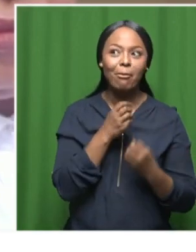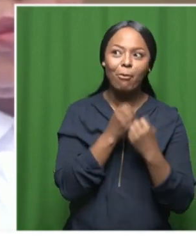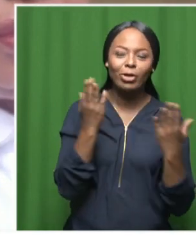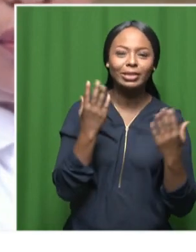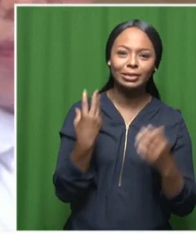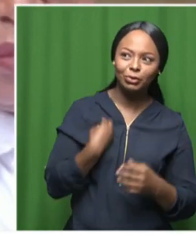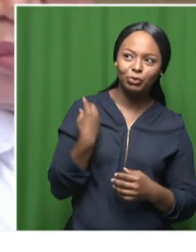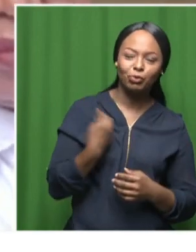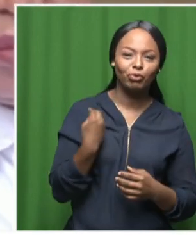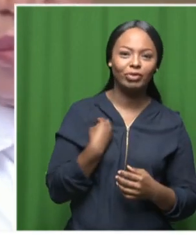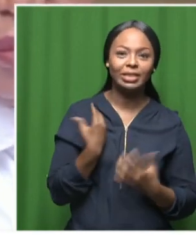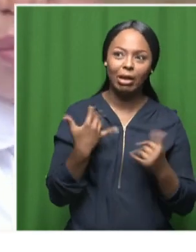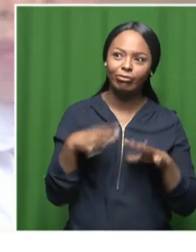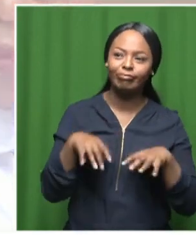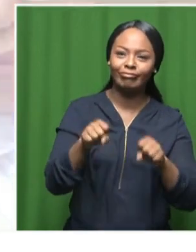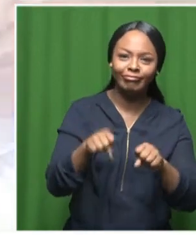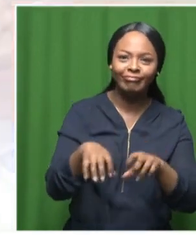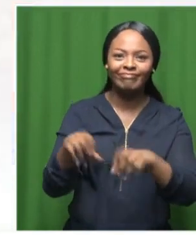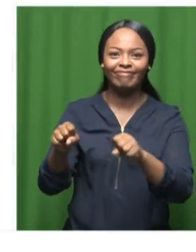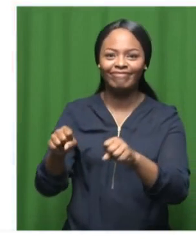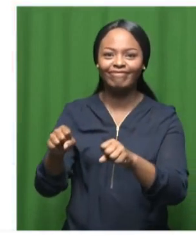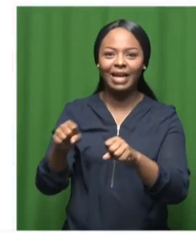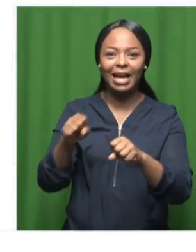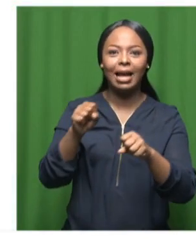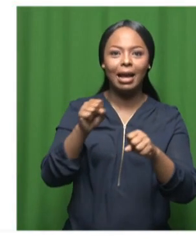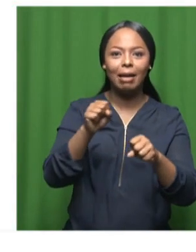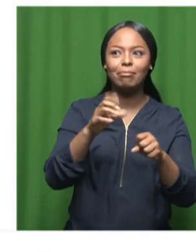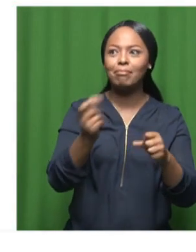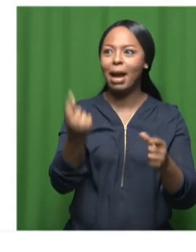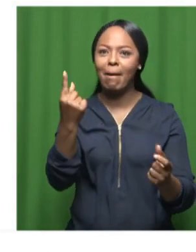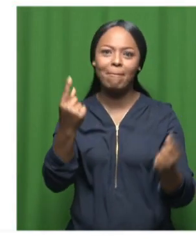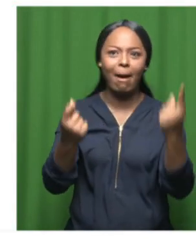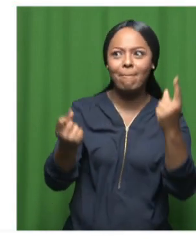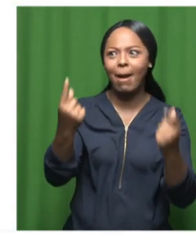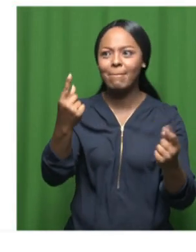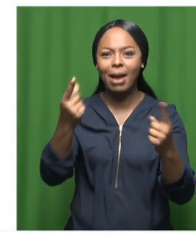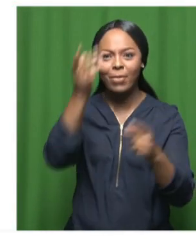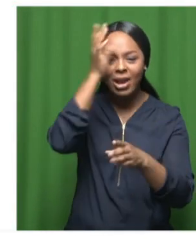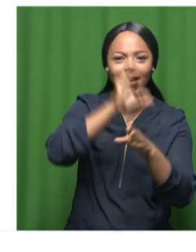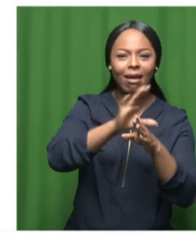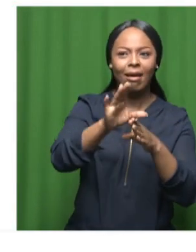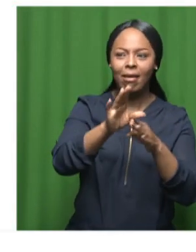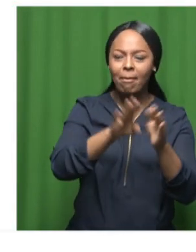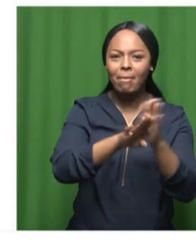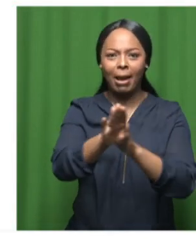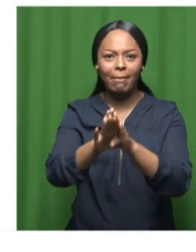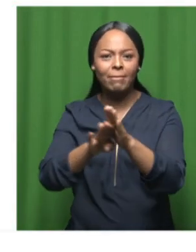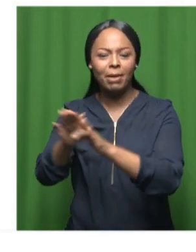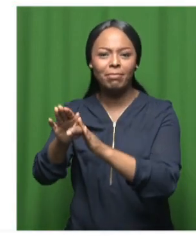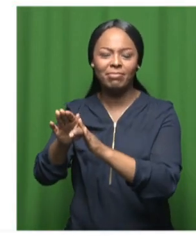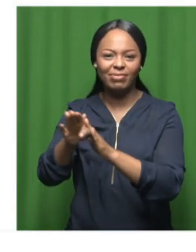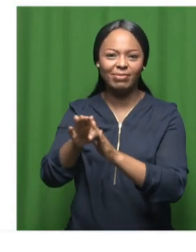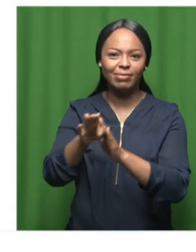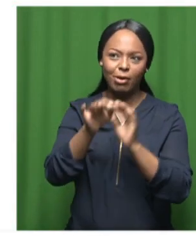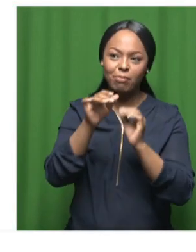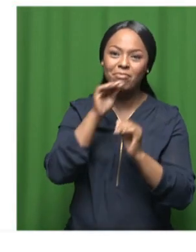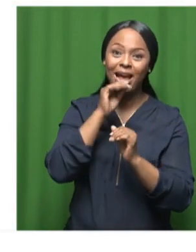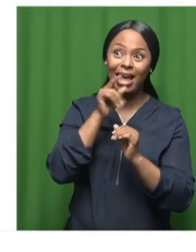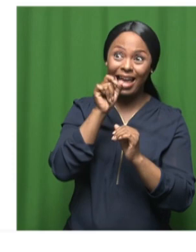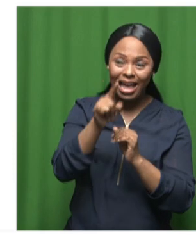and younger, which spells a fantastic future for jazz in terms of continuing,